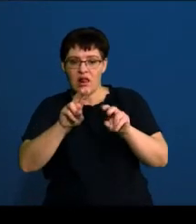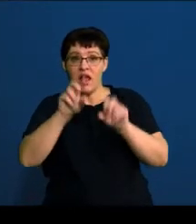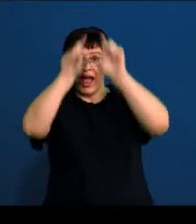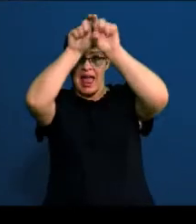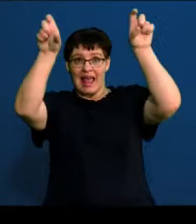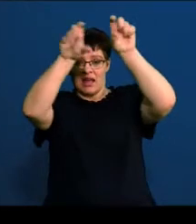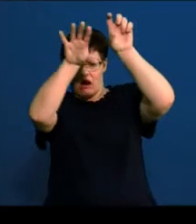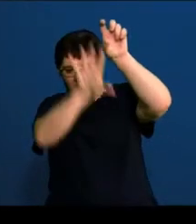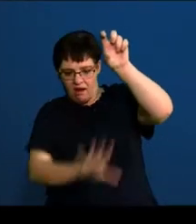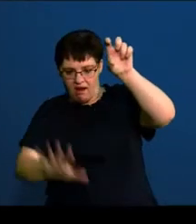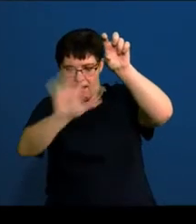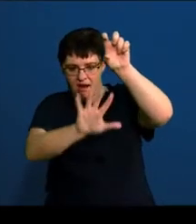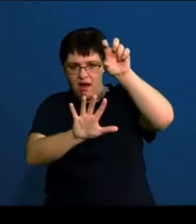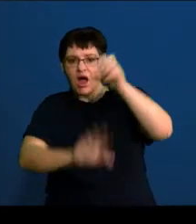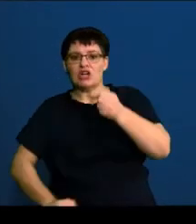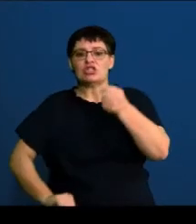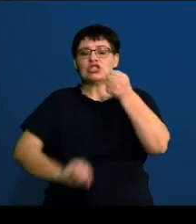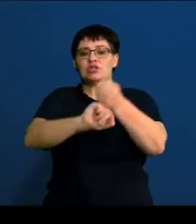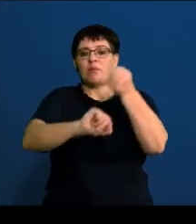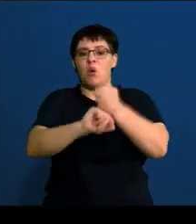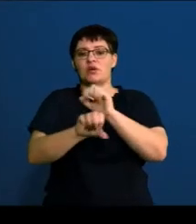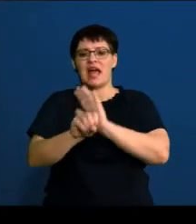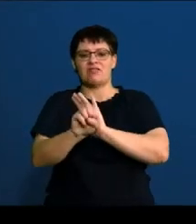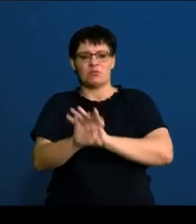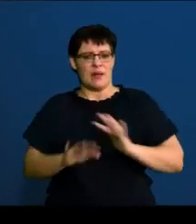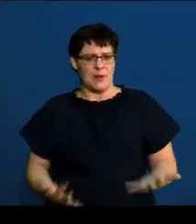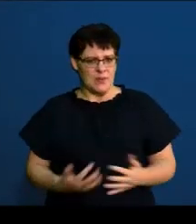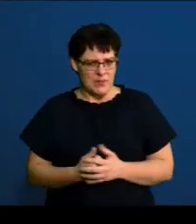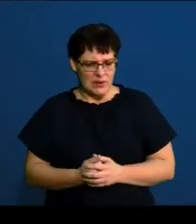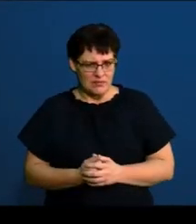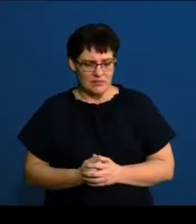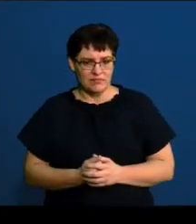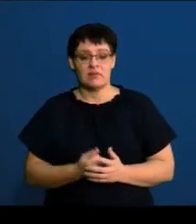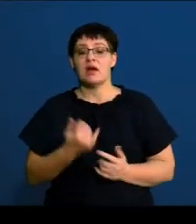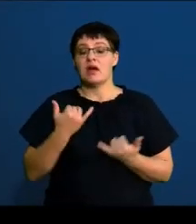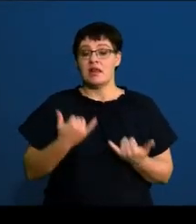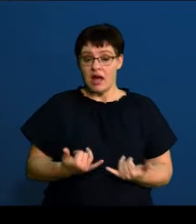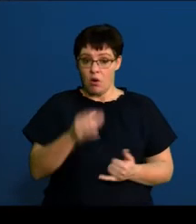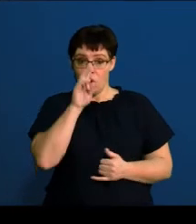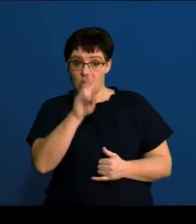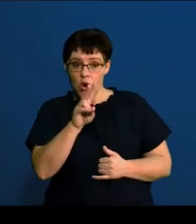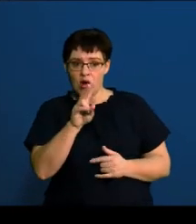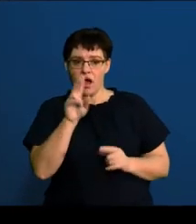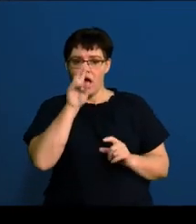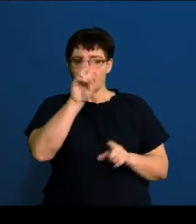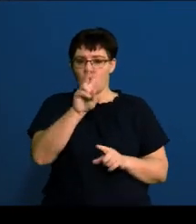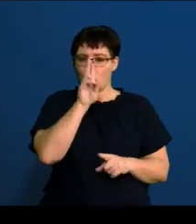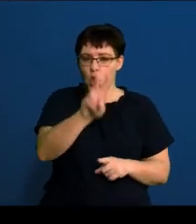headline support the message of the advertisement? So let's go back, and now we are looking at visuals. So we're looking at the